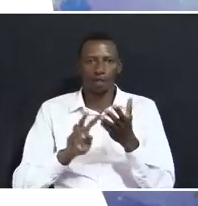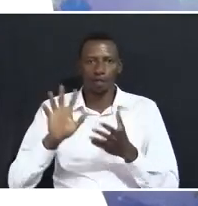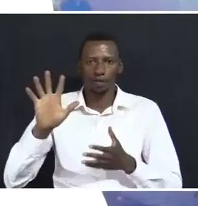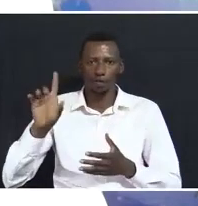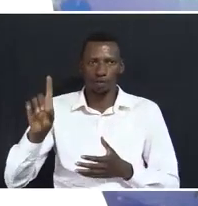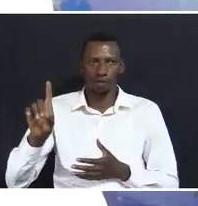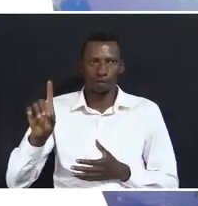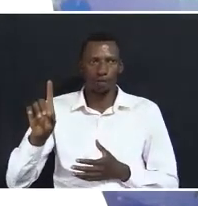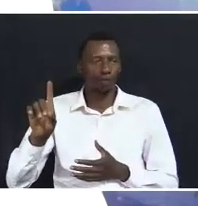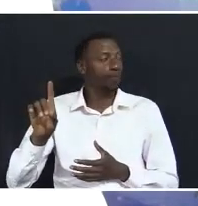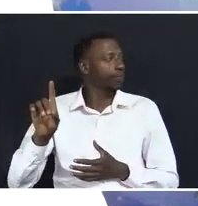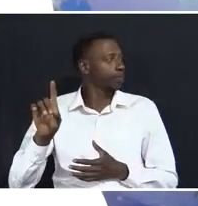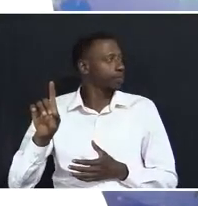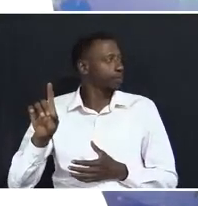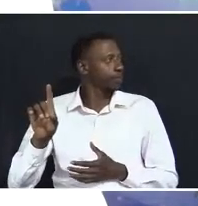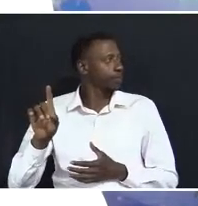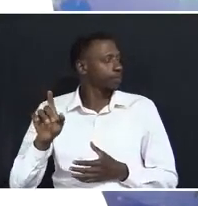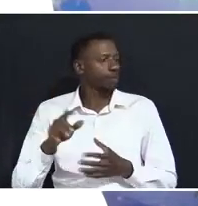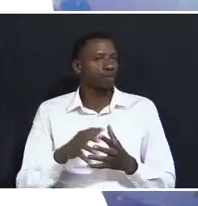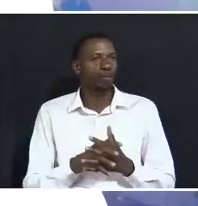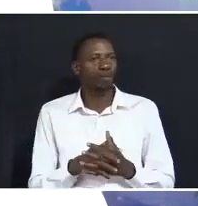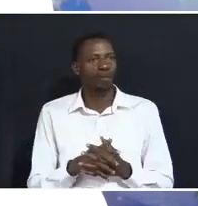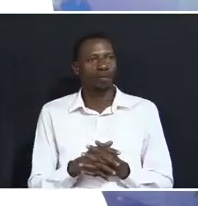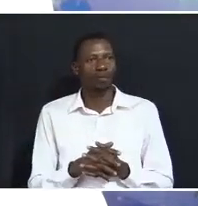51, reading Luke,